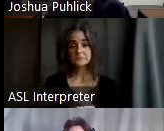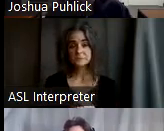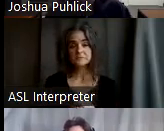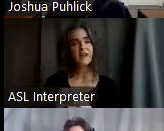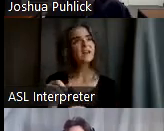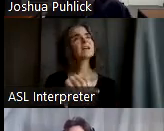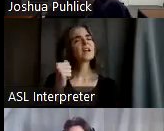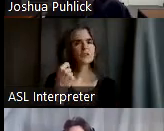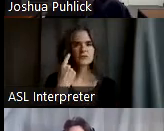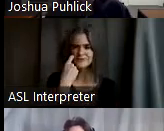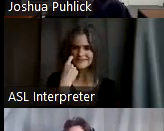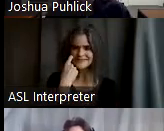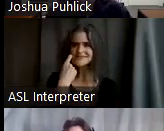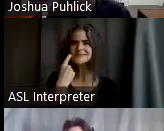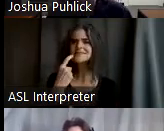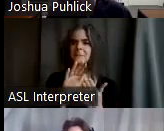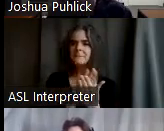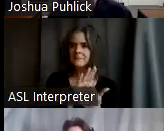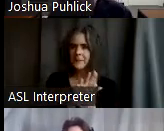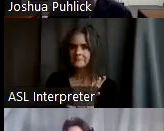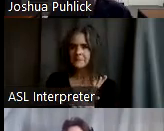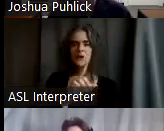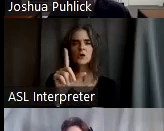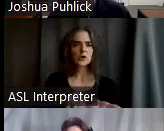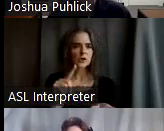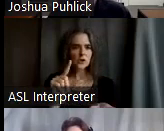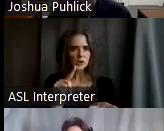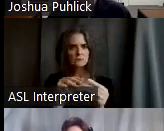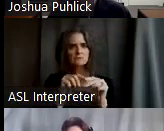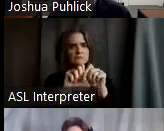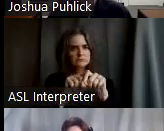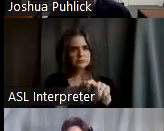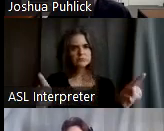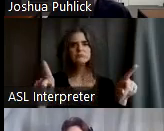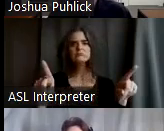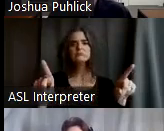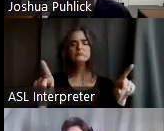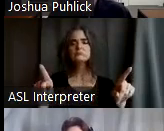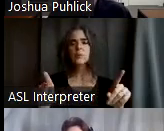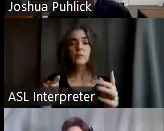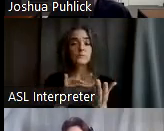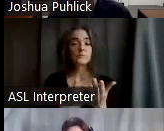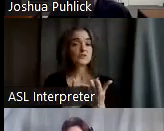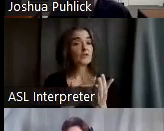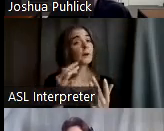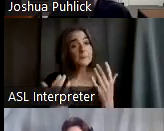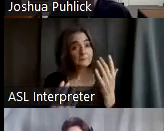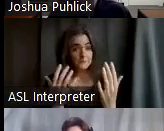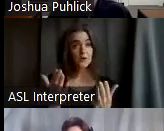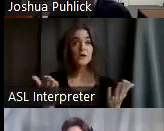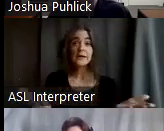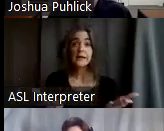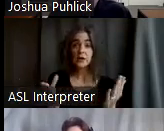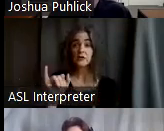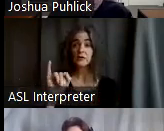Another recent paper that was put out was on prescribed burning here at Ichauway.